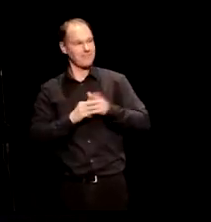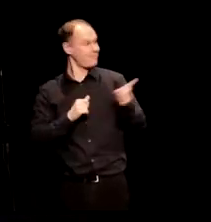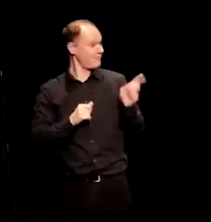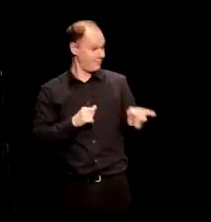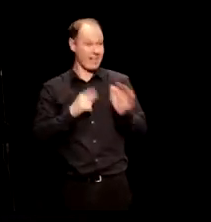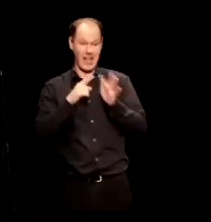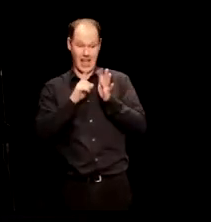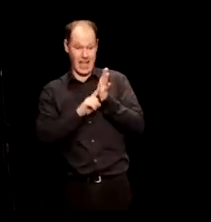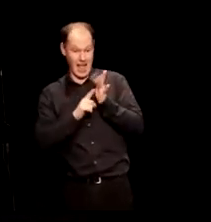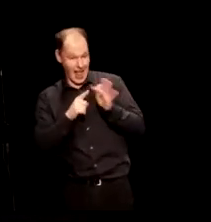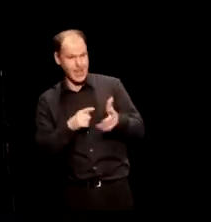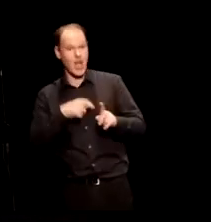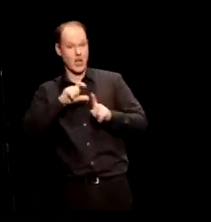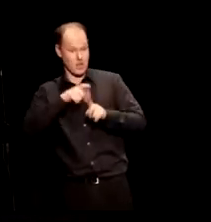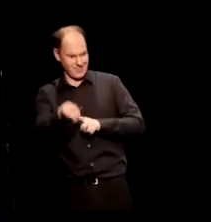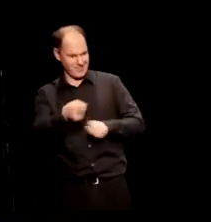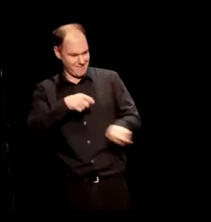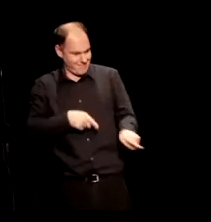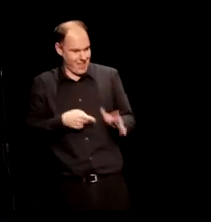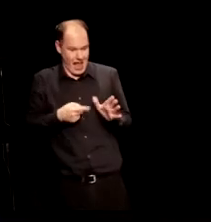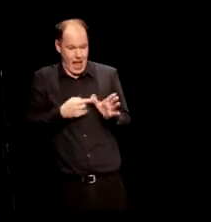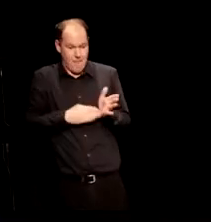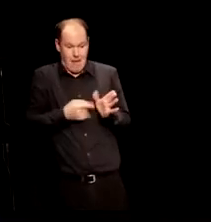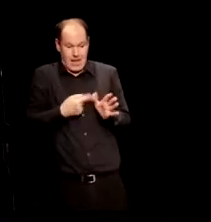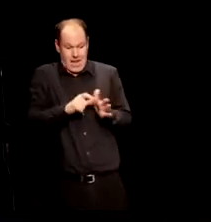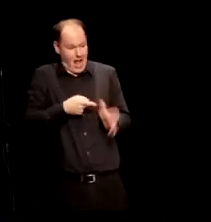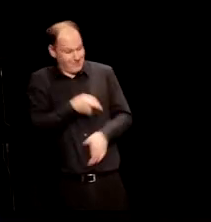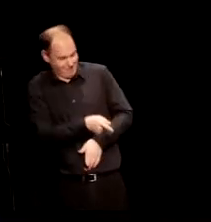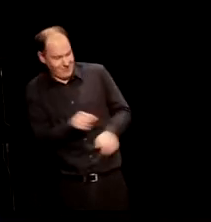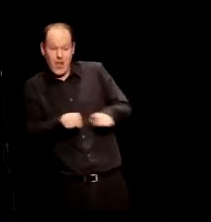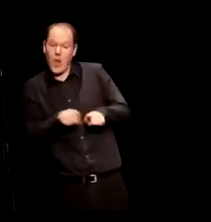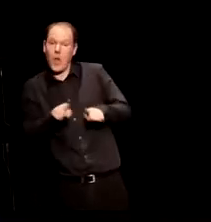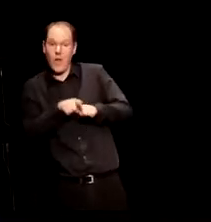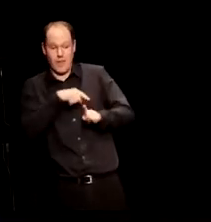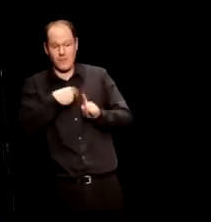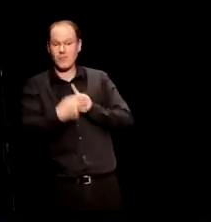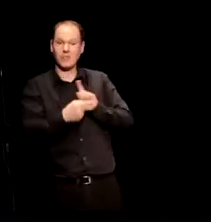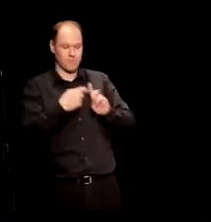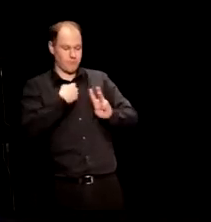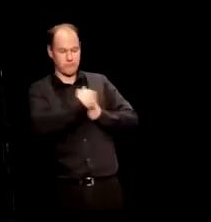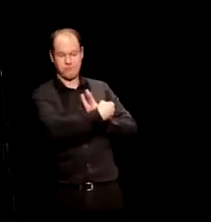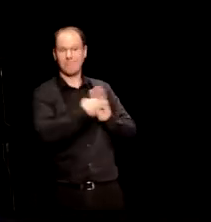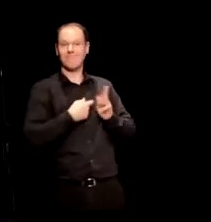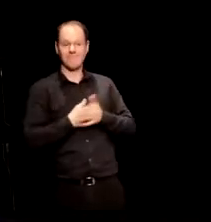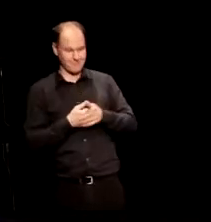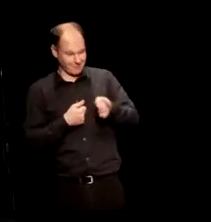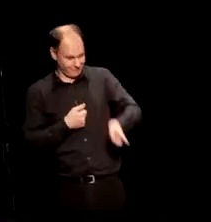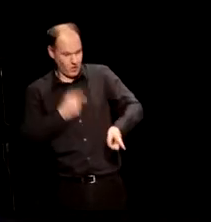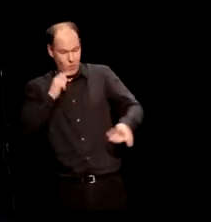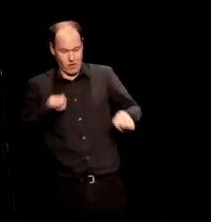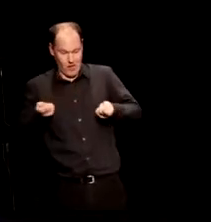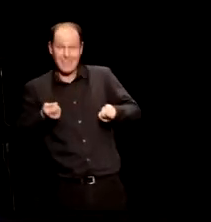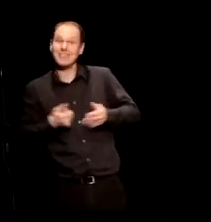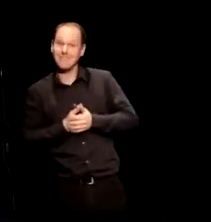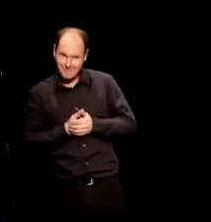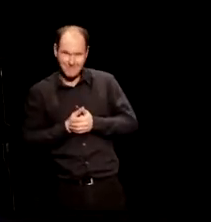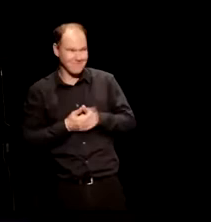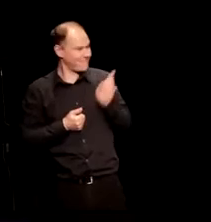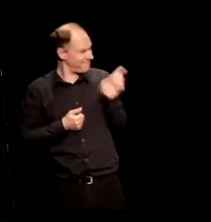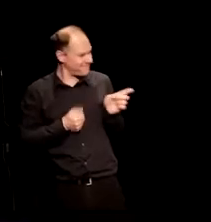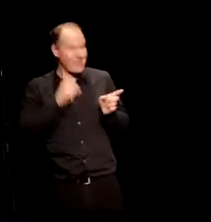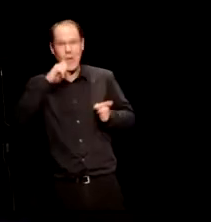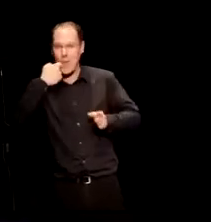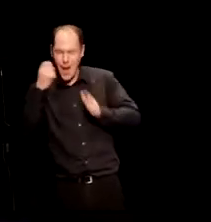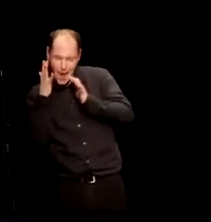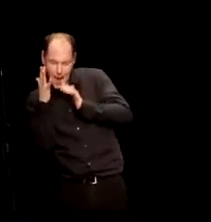welcoming Ellie and Dermot and also the very brilliant Amanda Huxtable to join us for that panel event that Cara is going to lead on. And I'll be kind of keeping an eye,